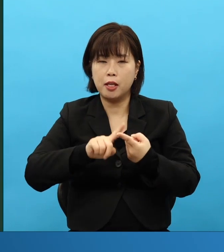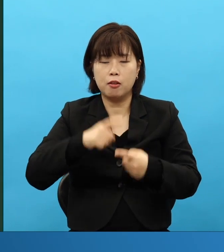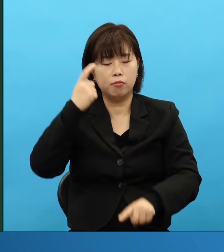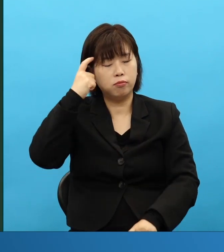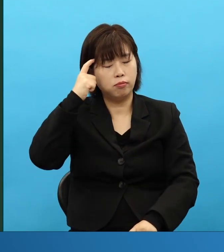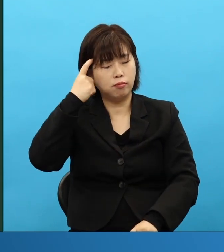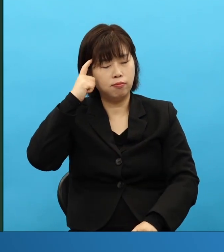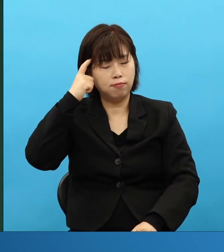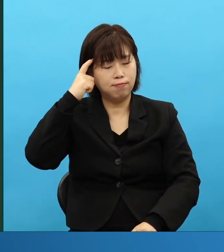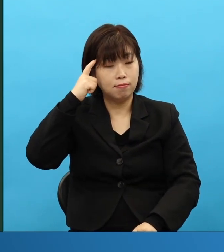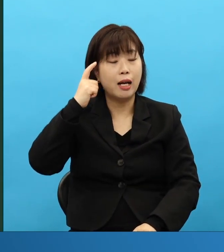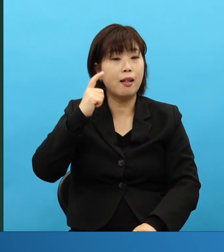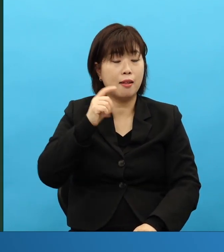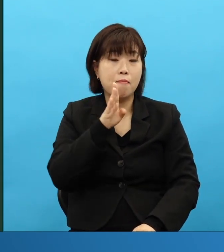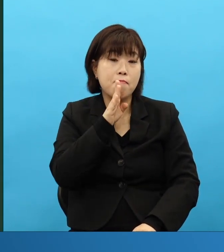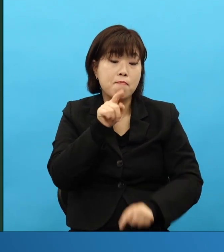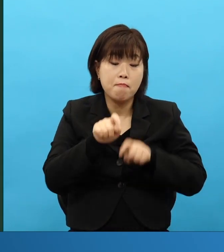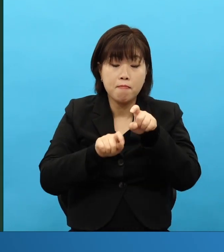of results will follow.